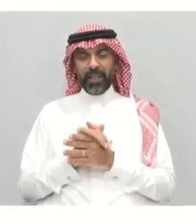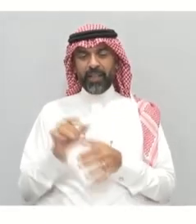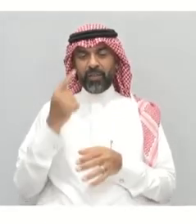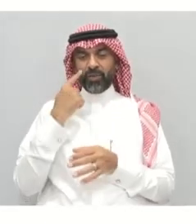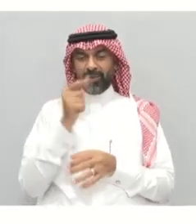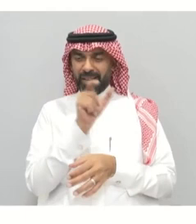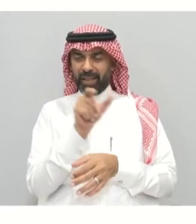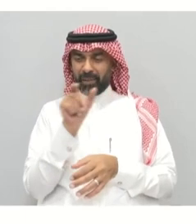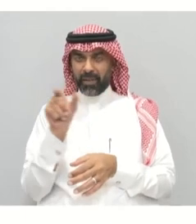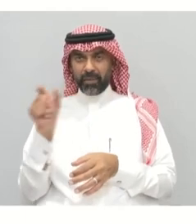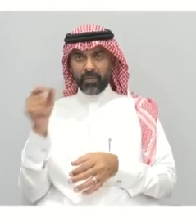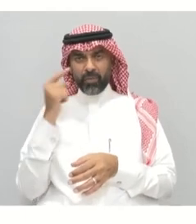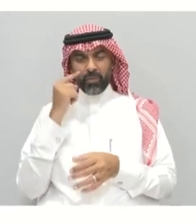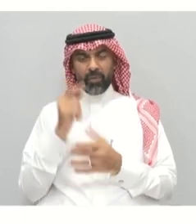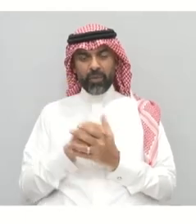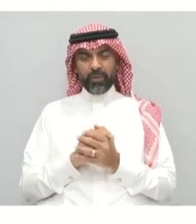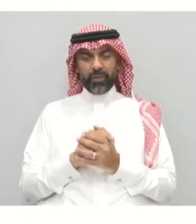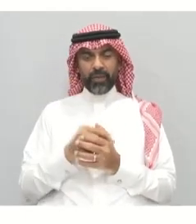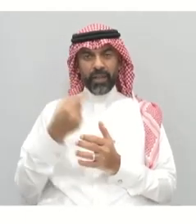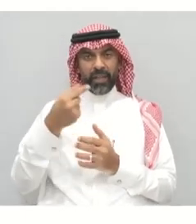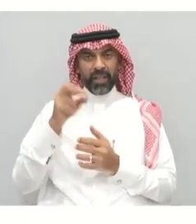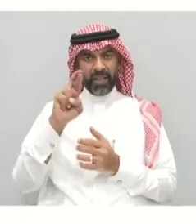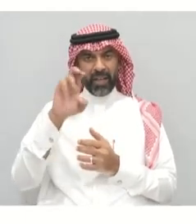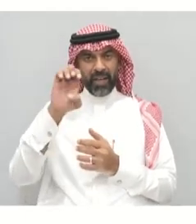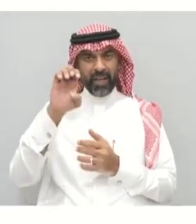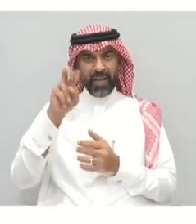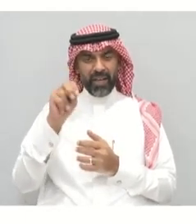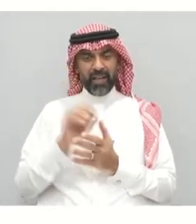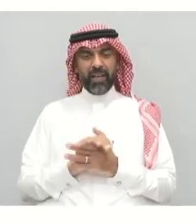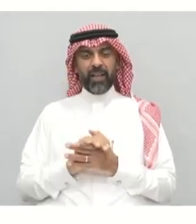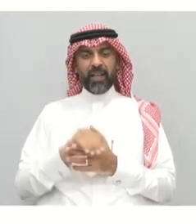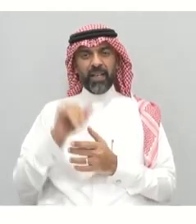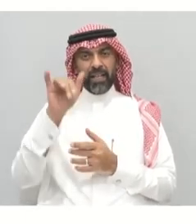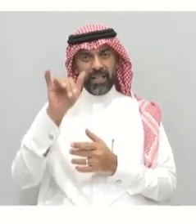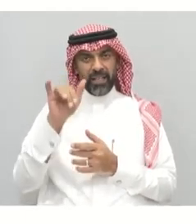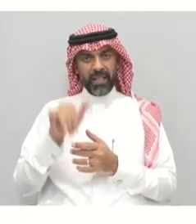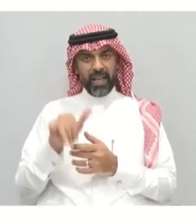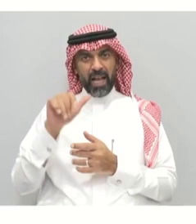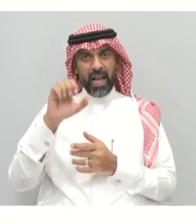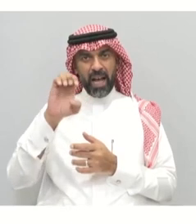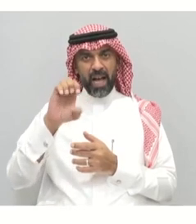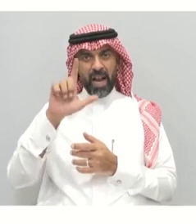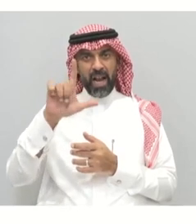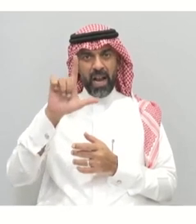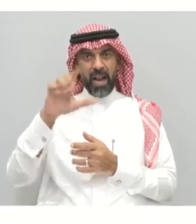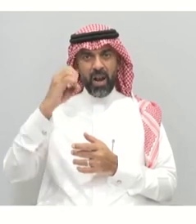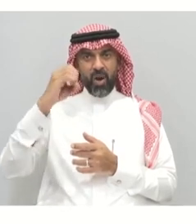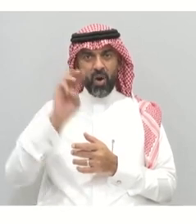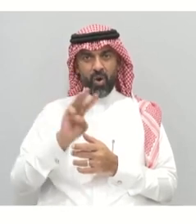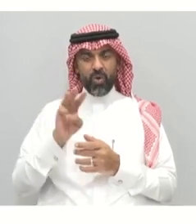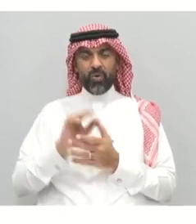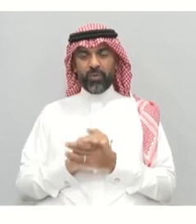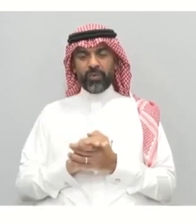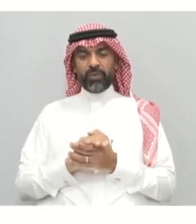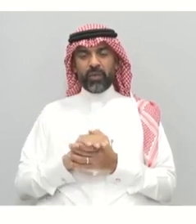have, let's read them together. Green. Yes, it is a color. Yellow, also a